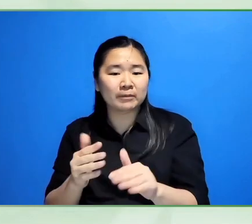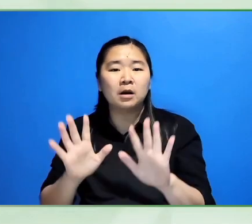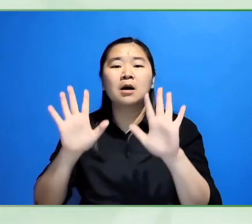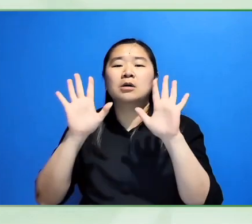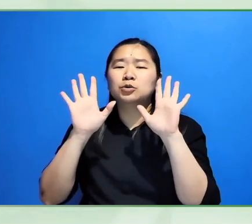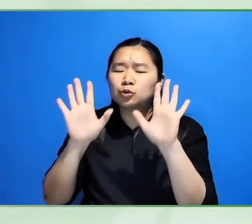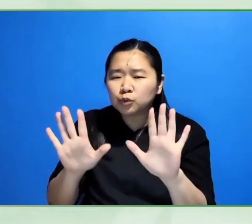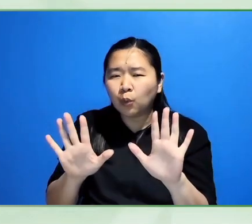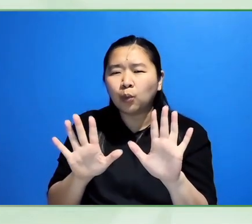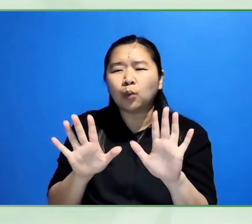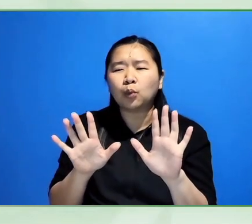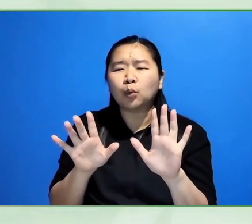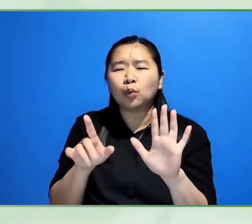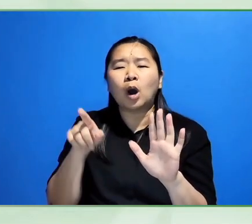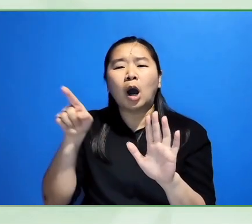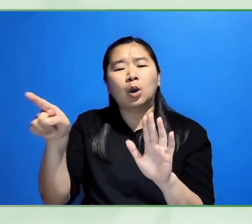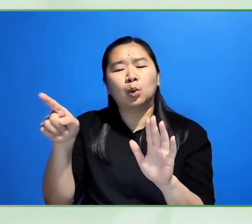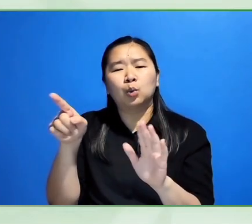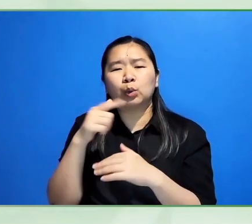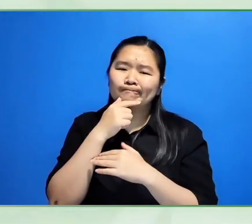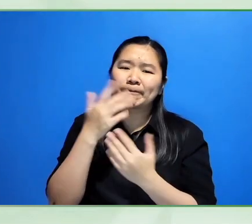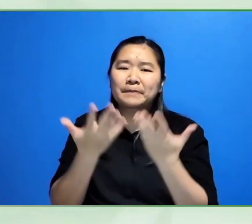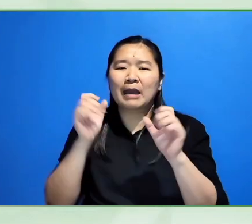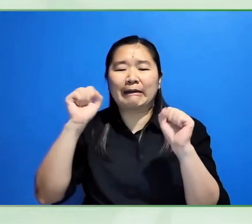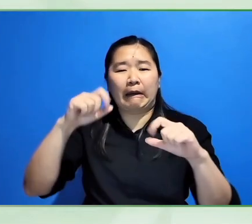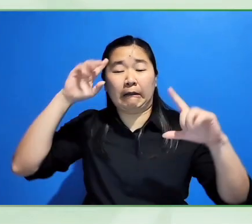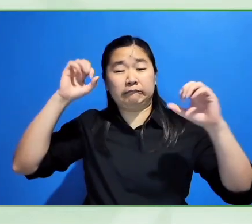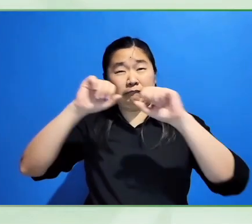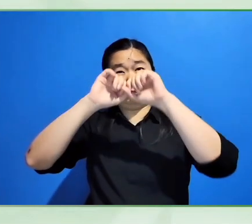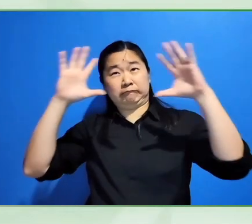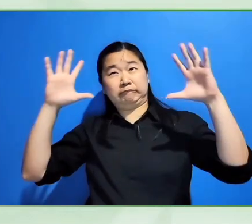I would say our biggest barriers right now are,